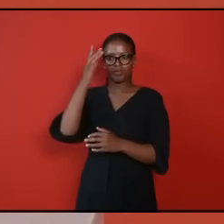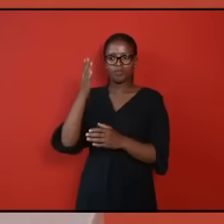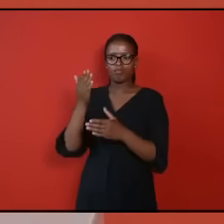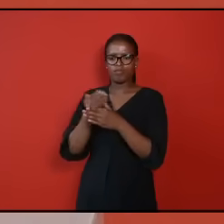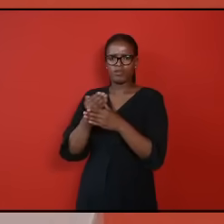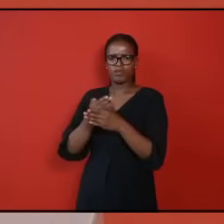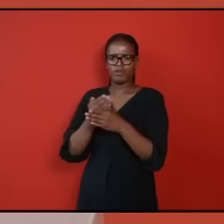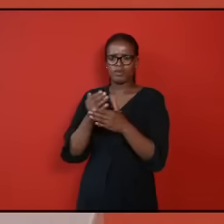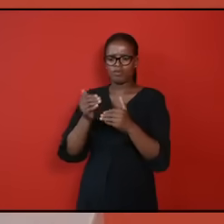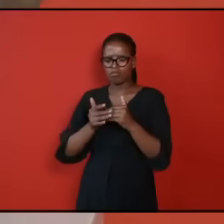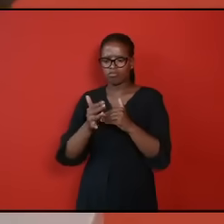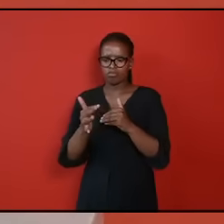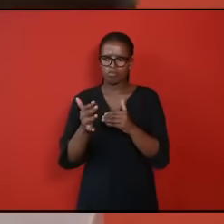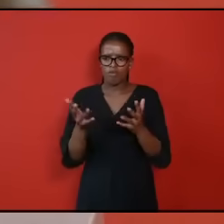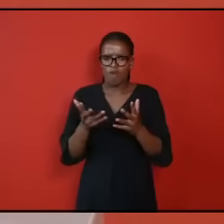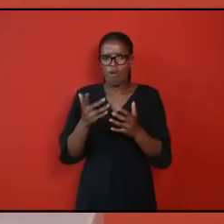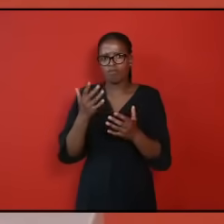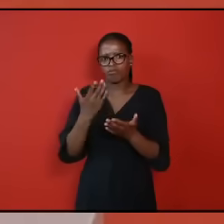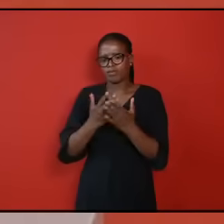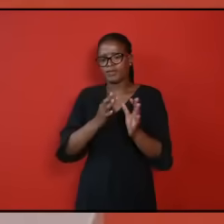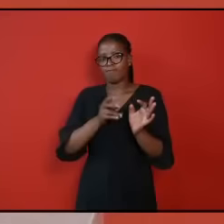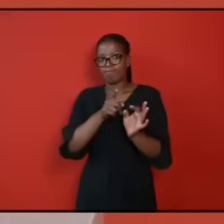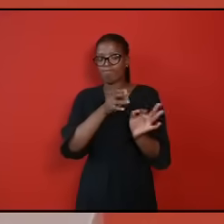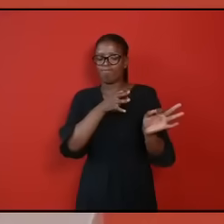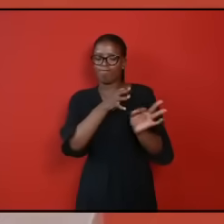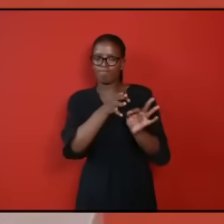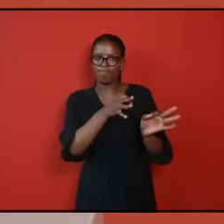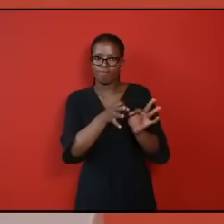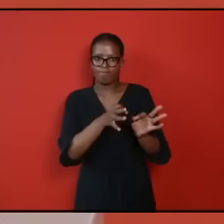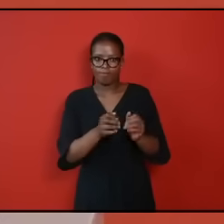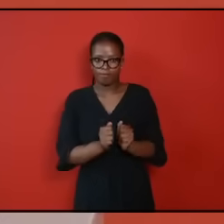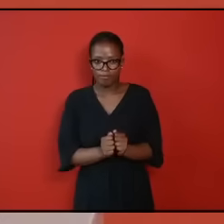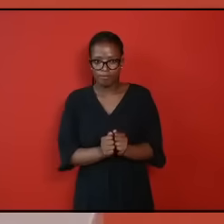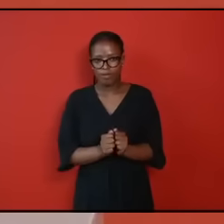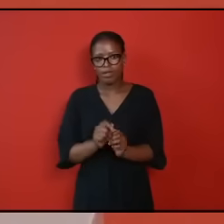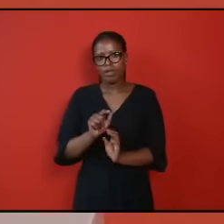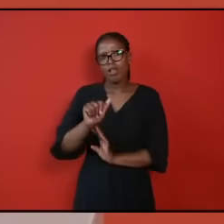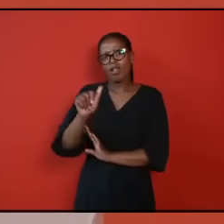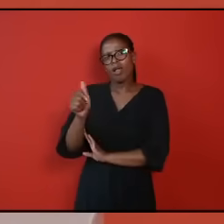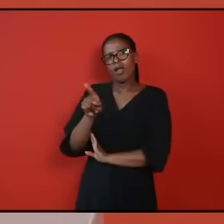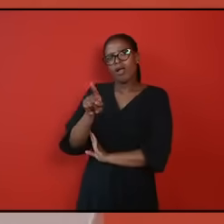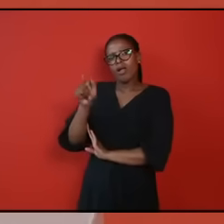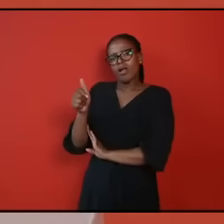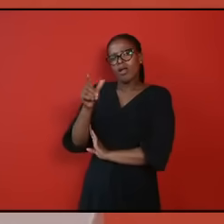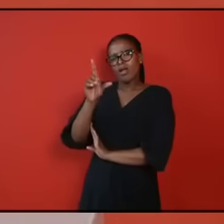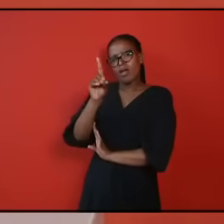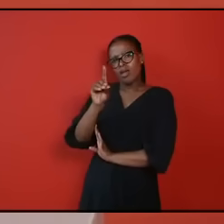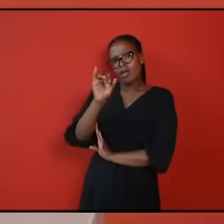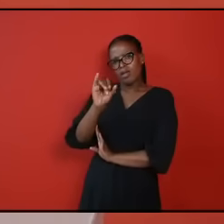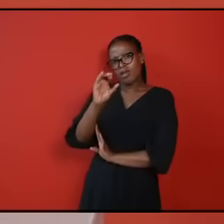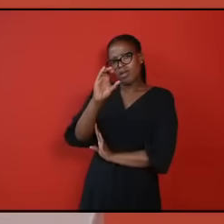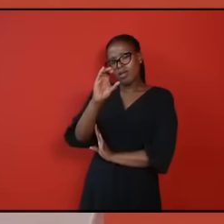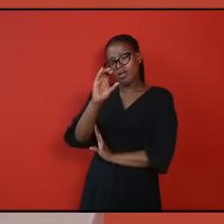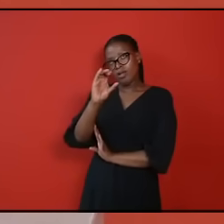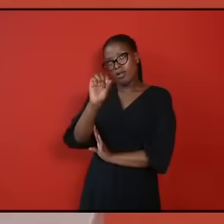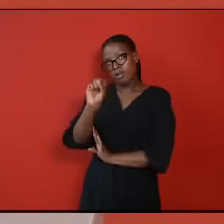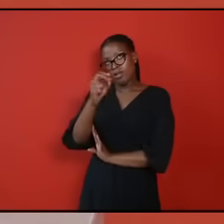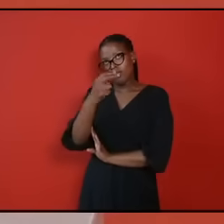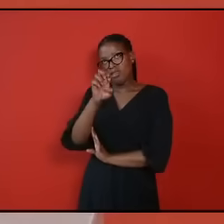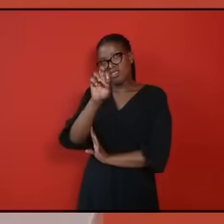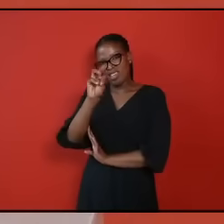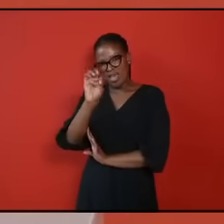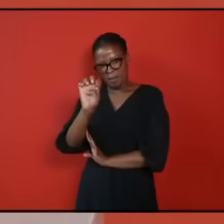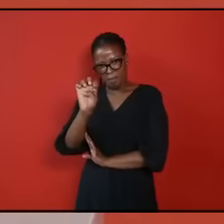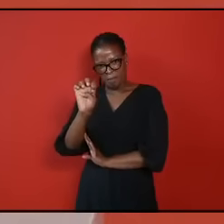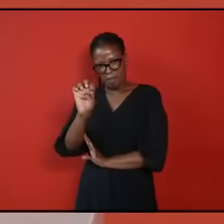You know, this scam once did a campaign here of African hair. Was it this scam?